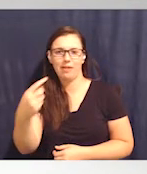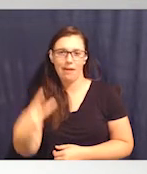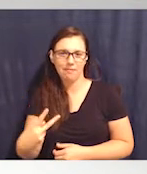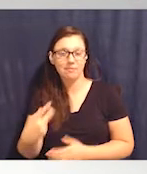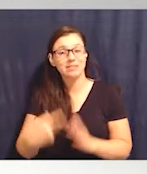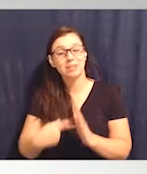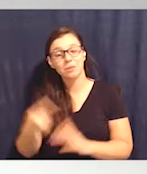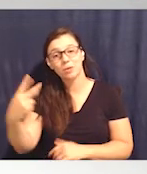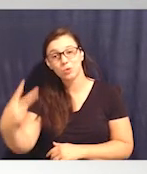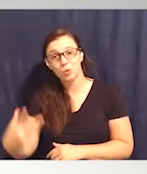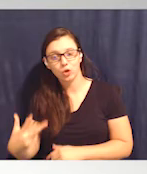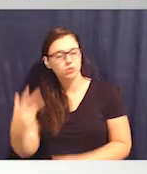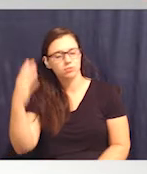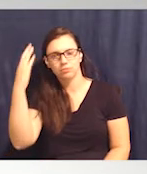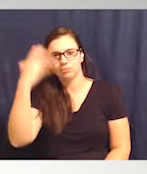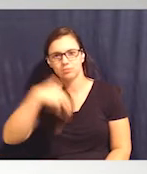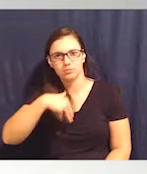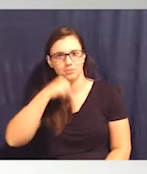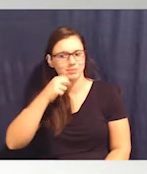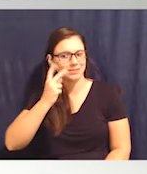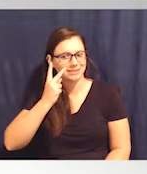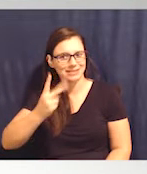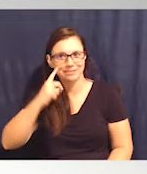the gorilla. So if you didn't see it, it's okay.